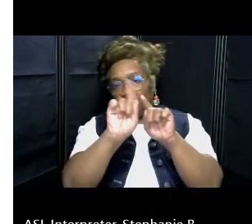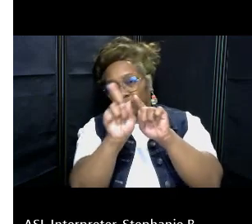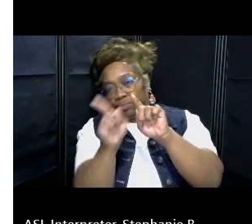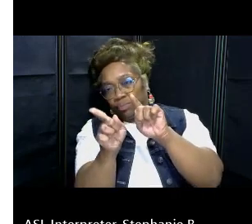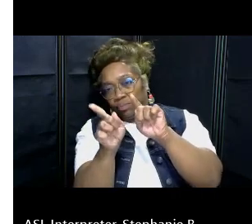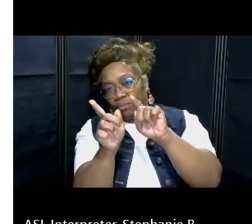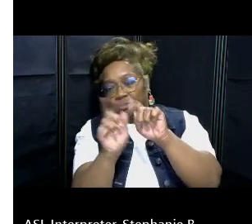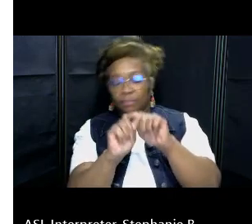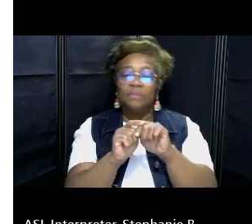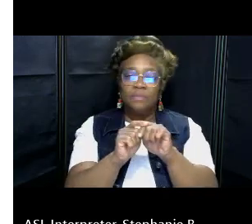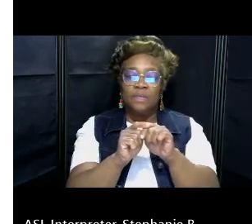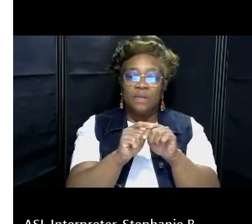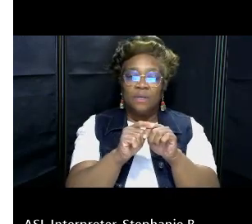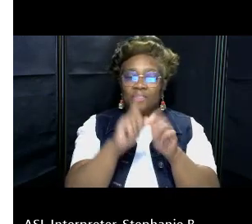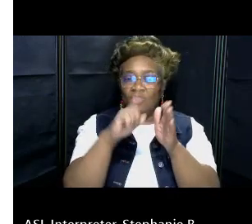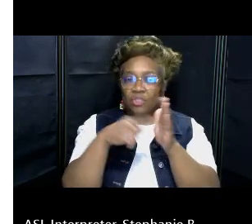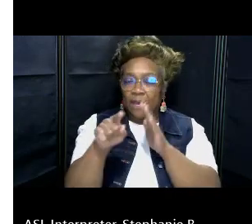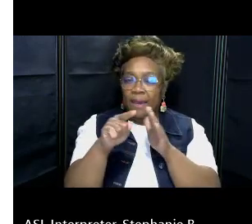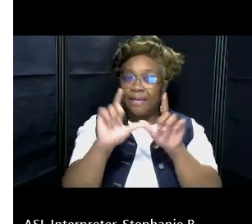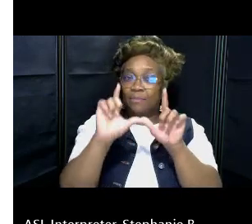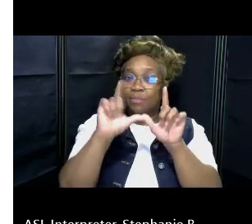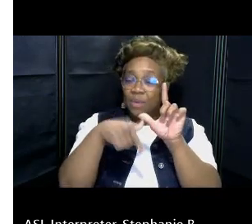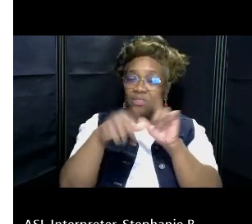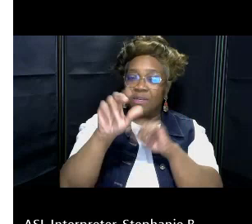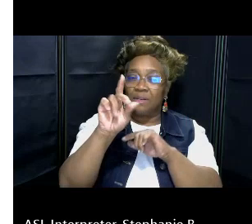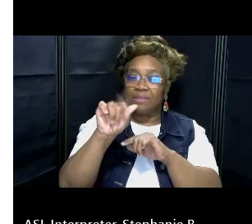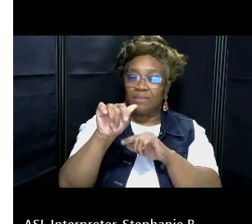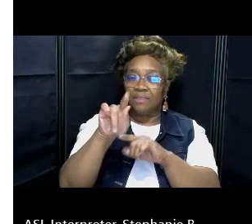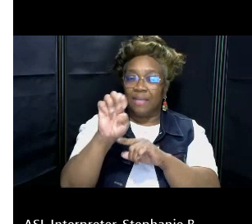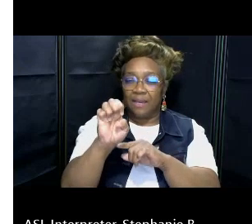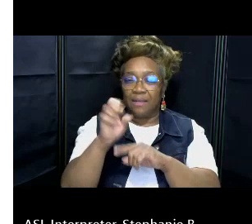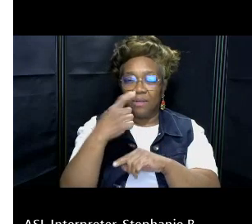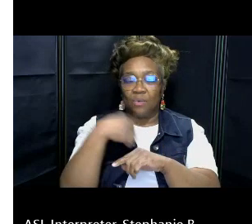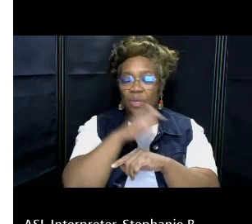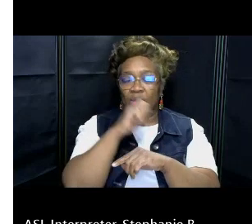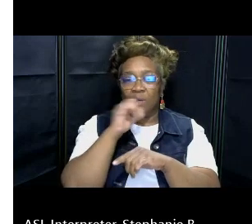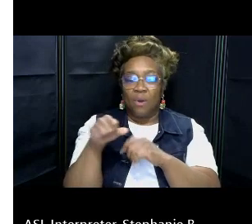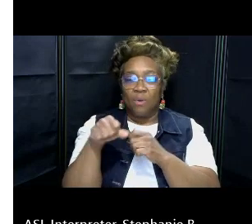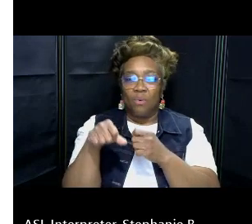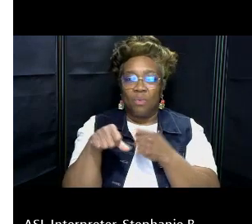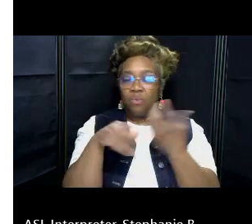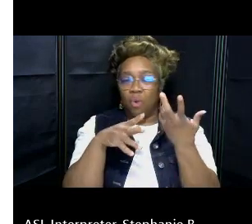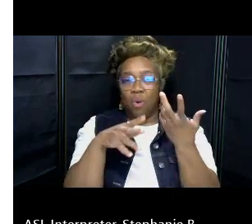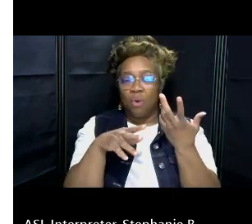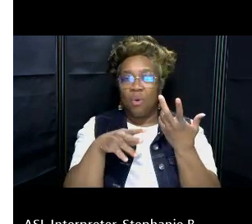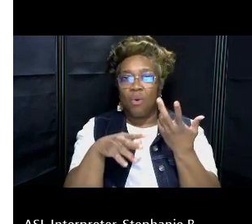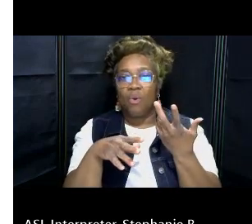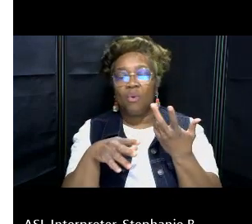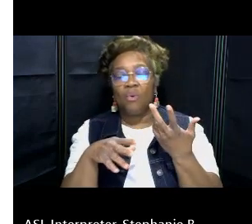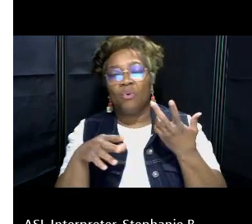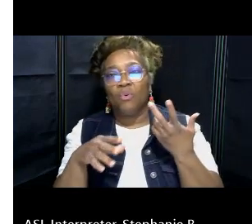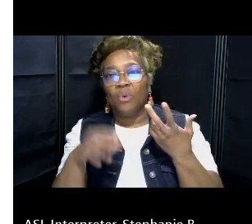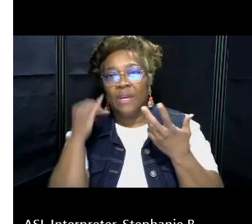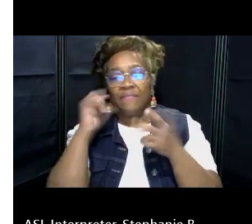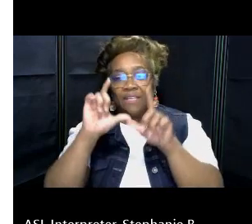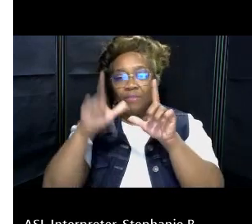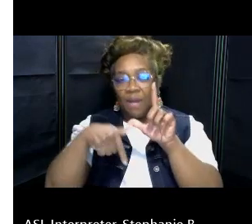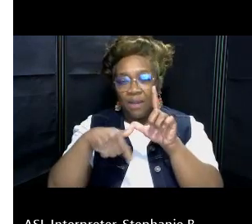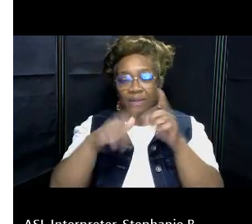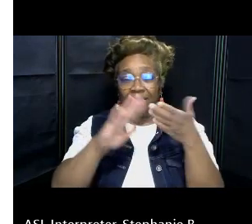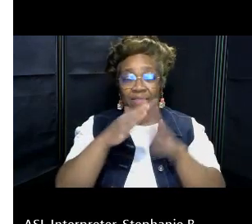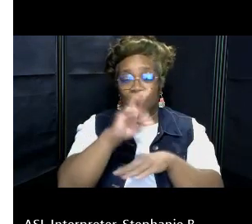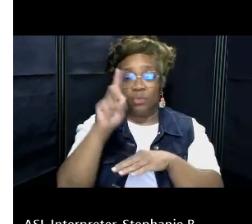We do not dispose of extinguishers that have expired. The city of Detroit has a wonderful station